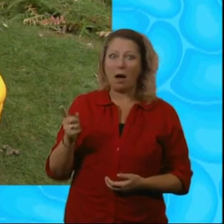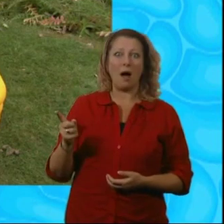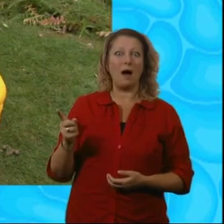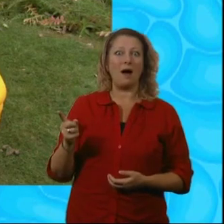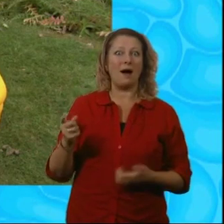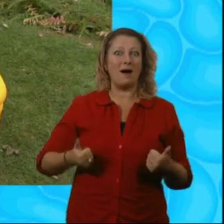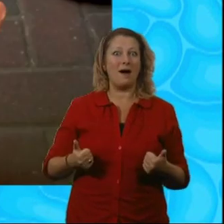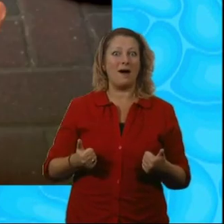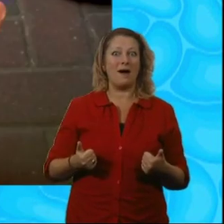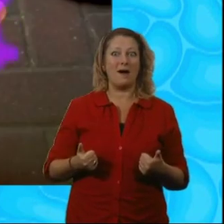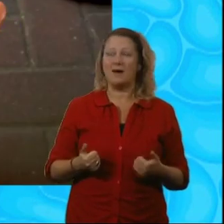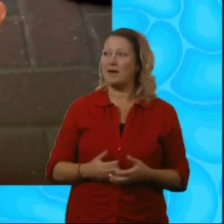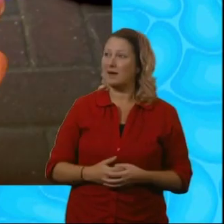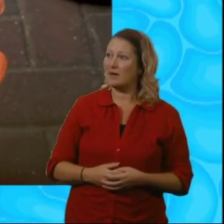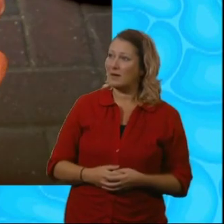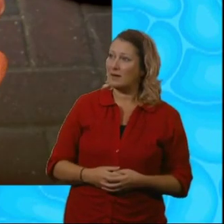Yes!